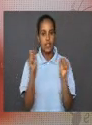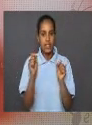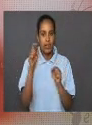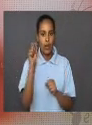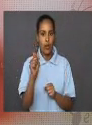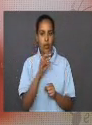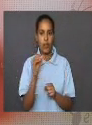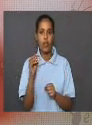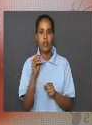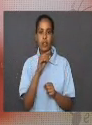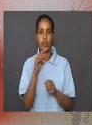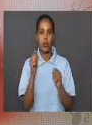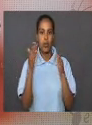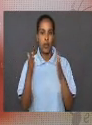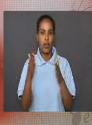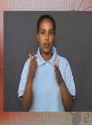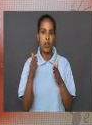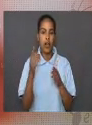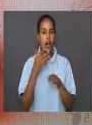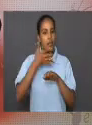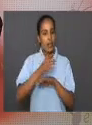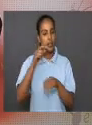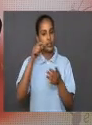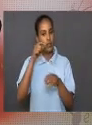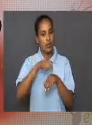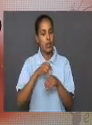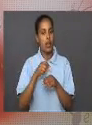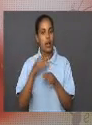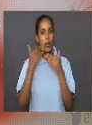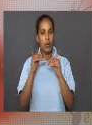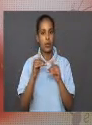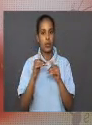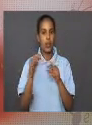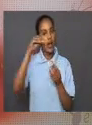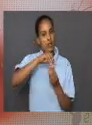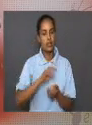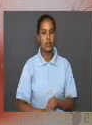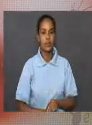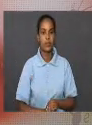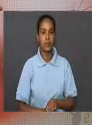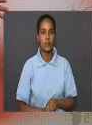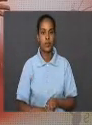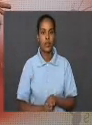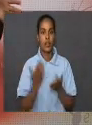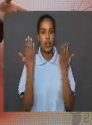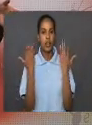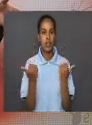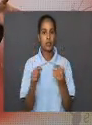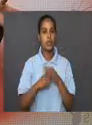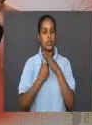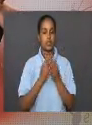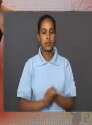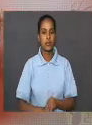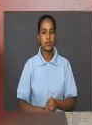point of a solvent after a certain amount of solute is added. Let us